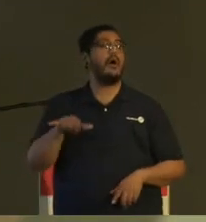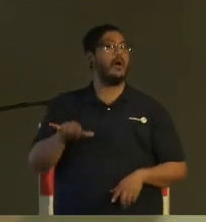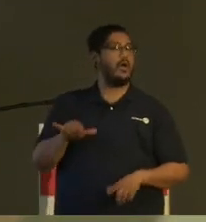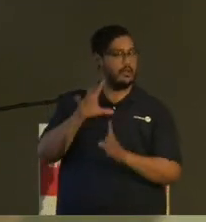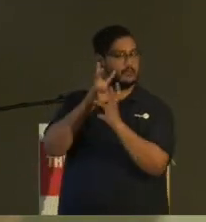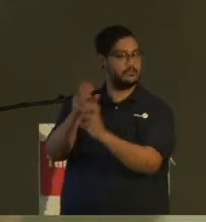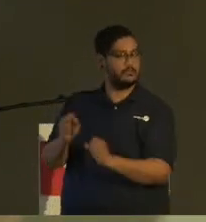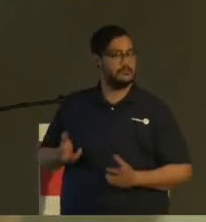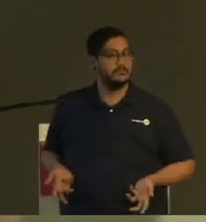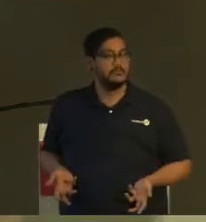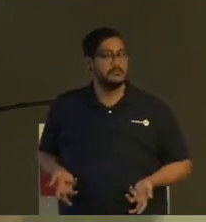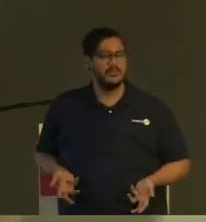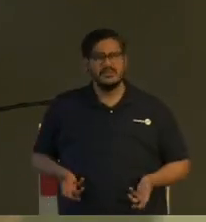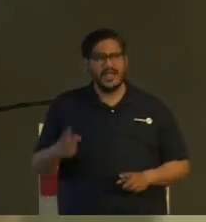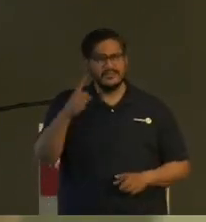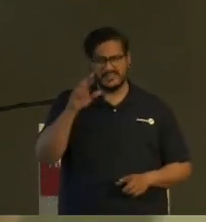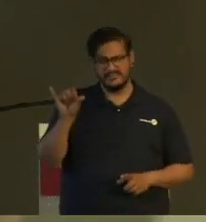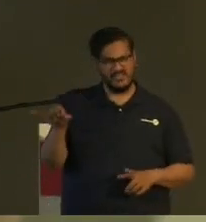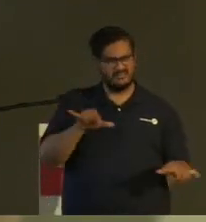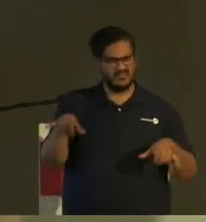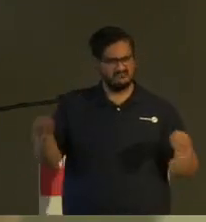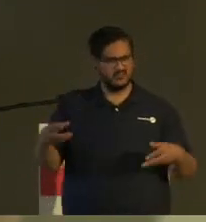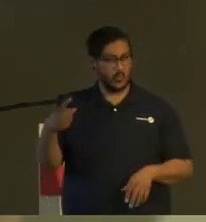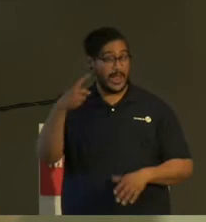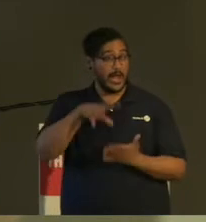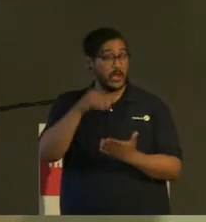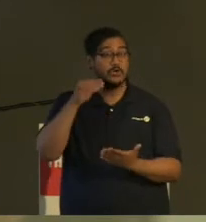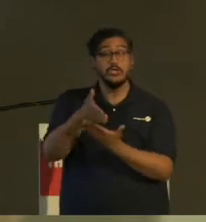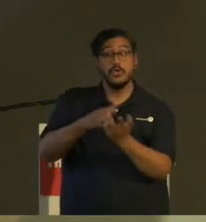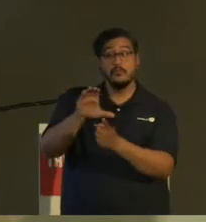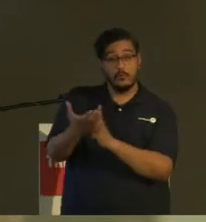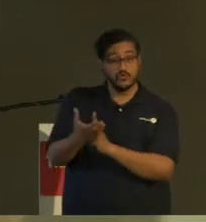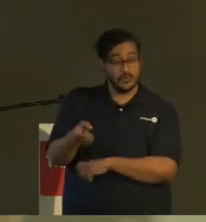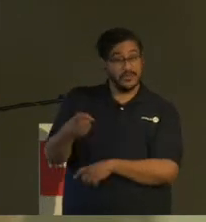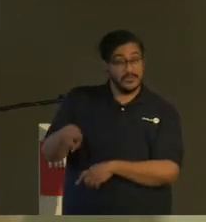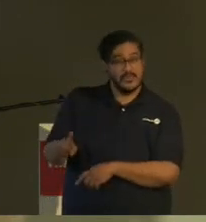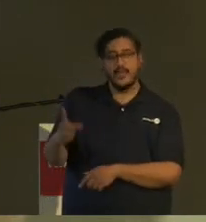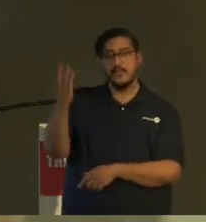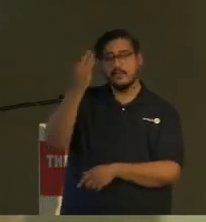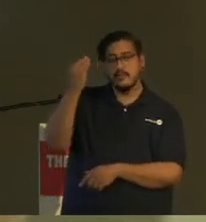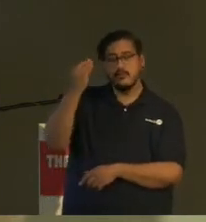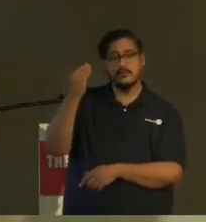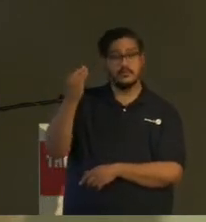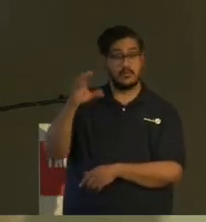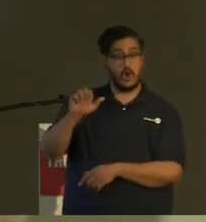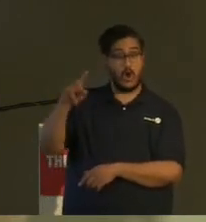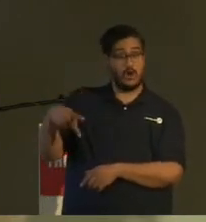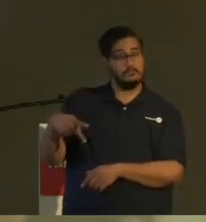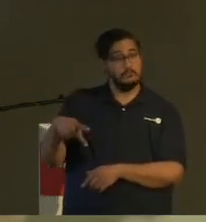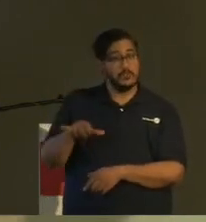think it was at the same shop where I learned that in certain cultures, the mere contemplation of the carp was a serious